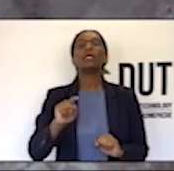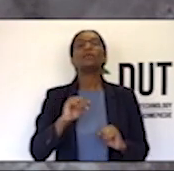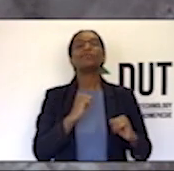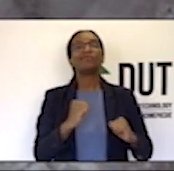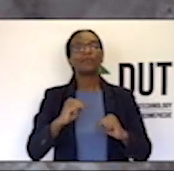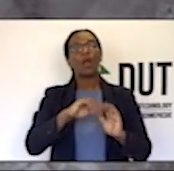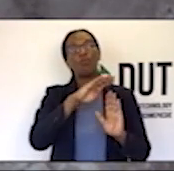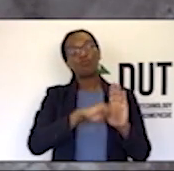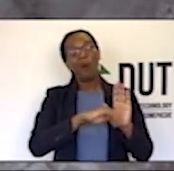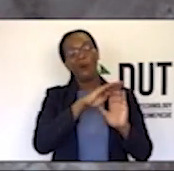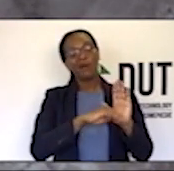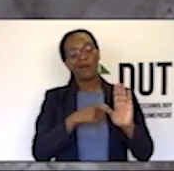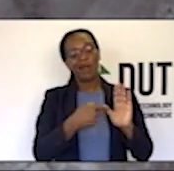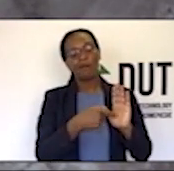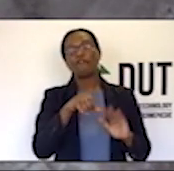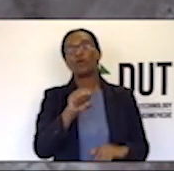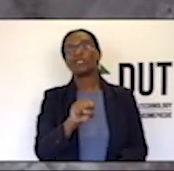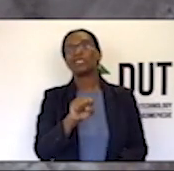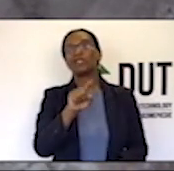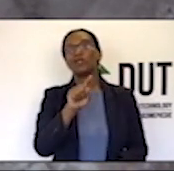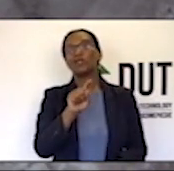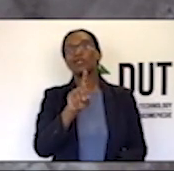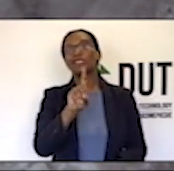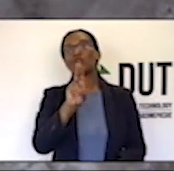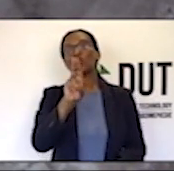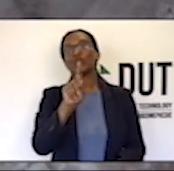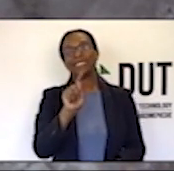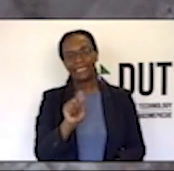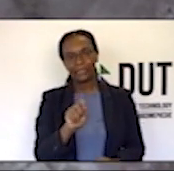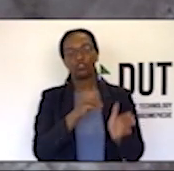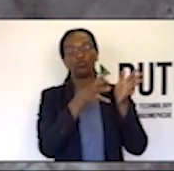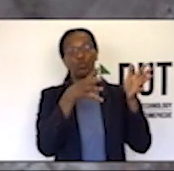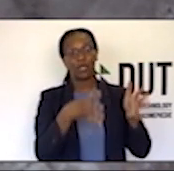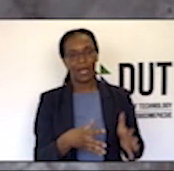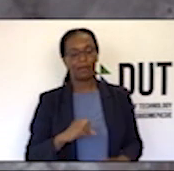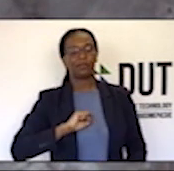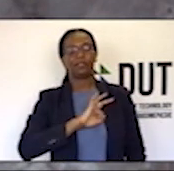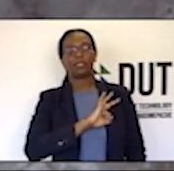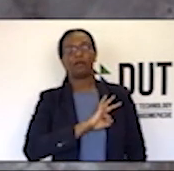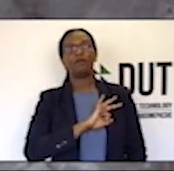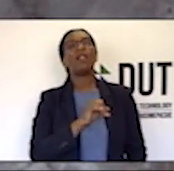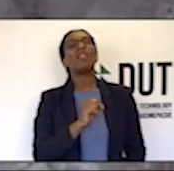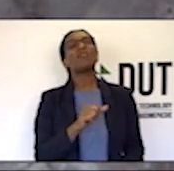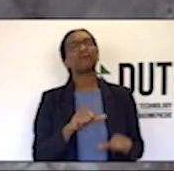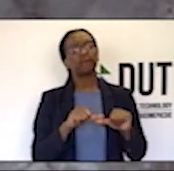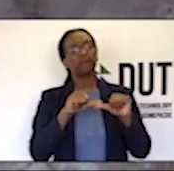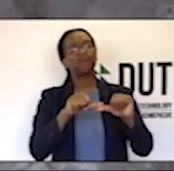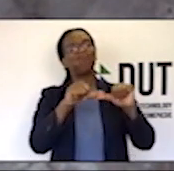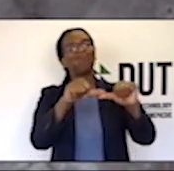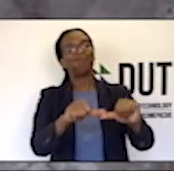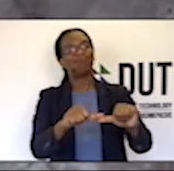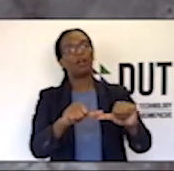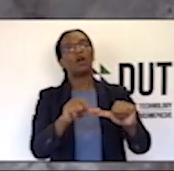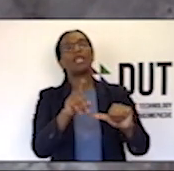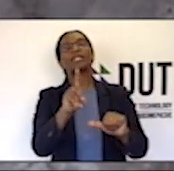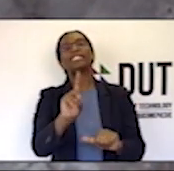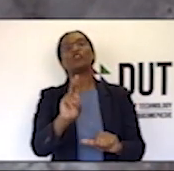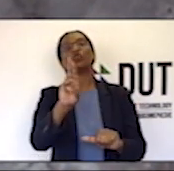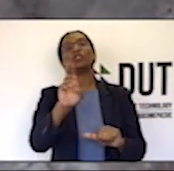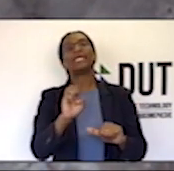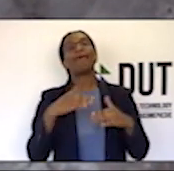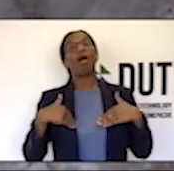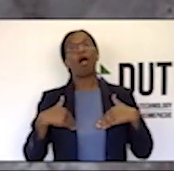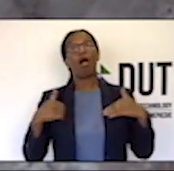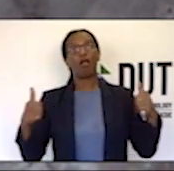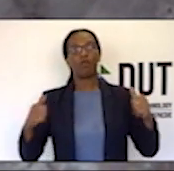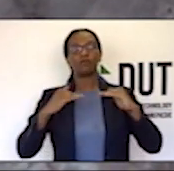students. We sustain all the sustainability of health and wellness in order for us